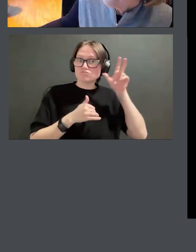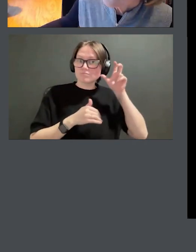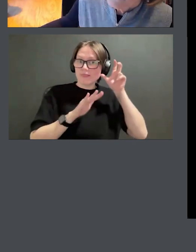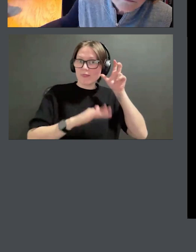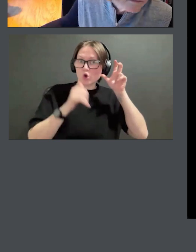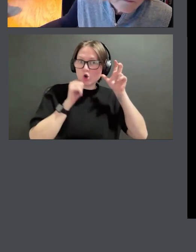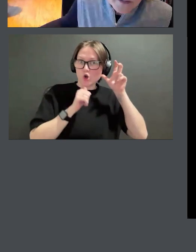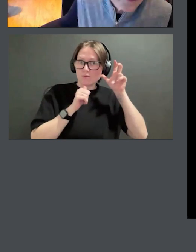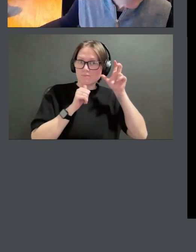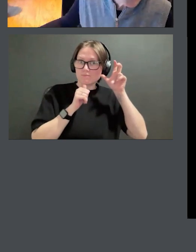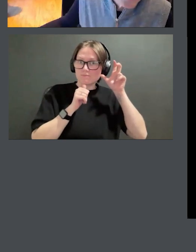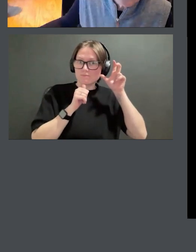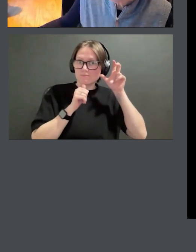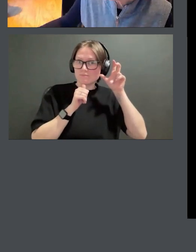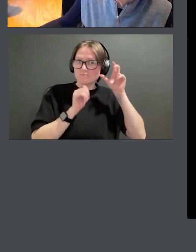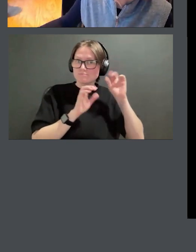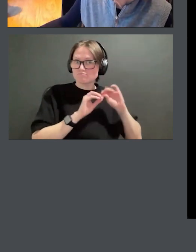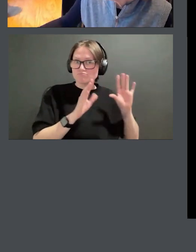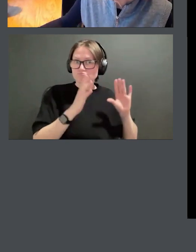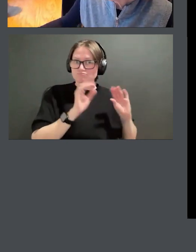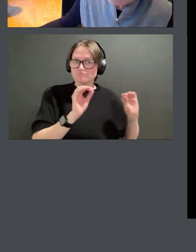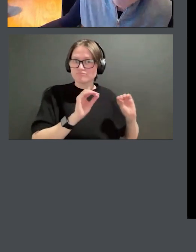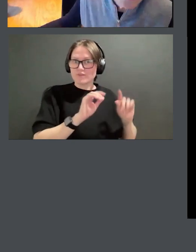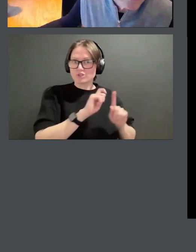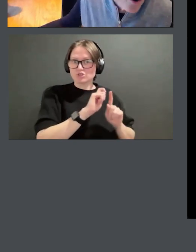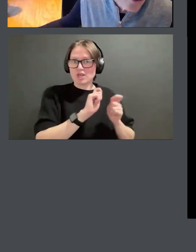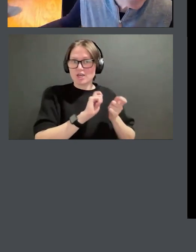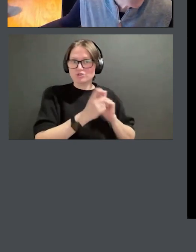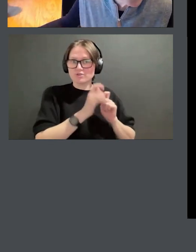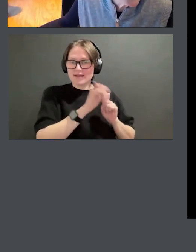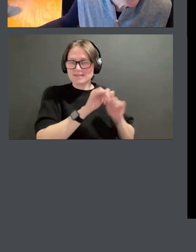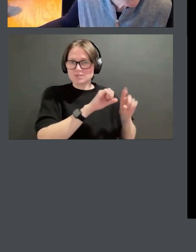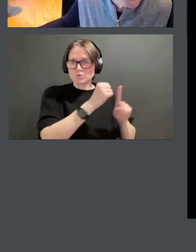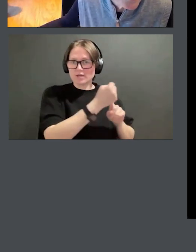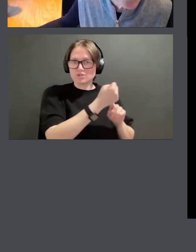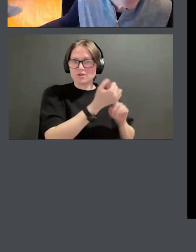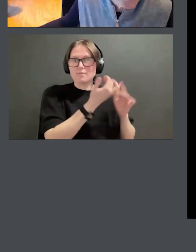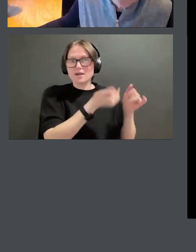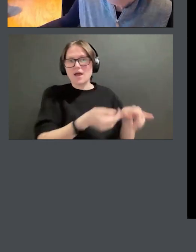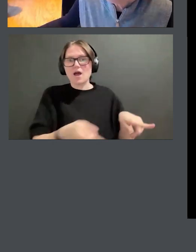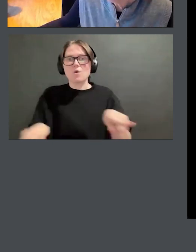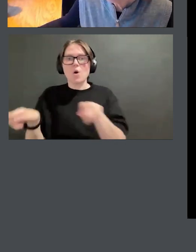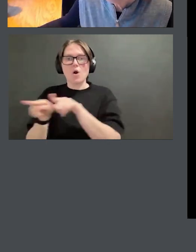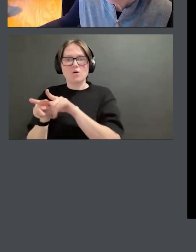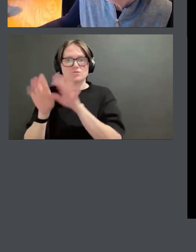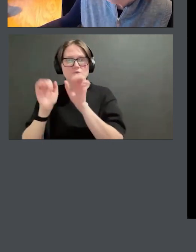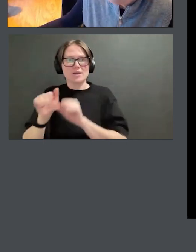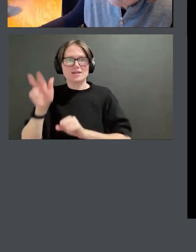clearly because nothing's changed there. But now she can also hear the teacher clearly.